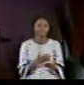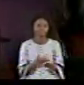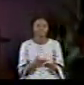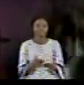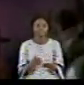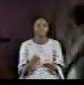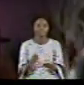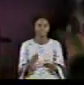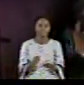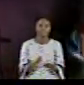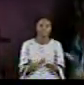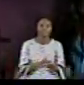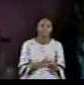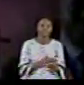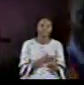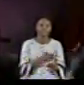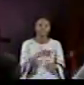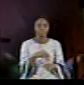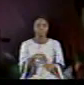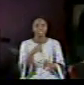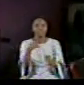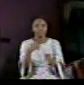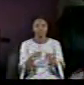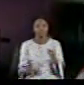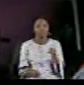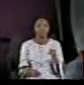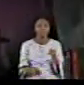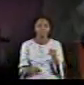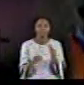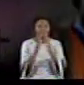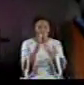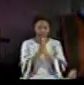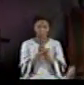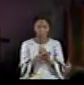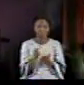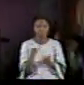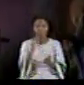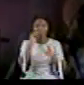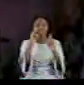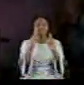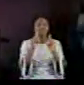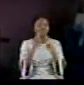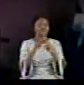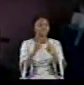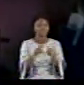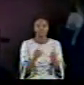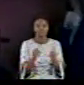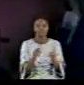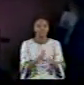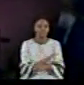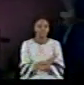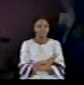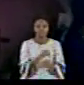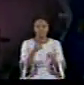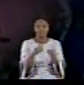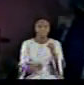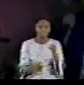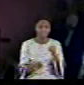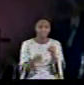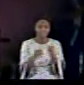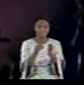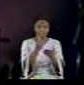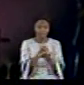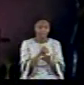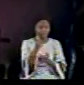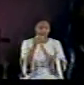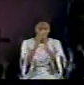The final amen is very powerful. Final amen. Let it be so.